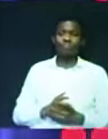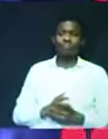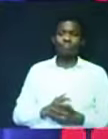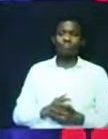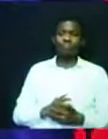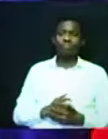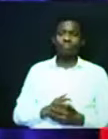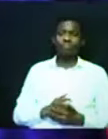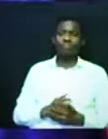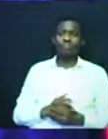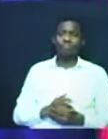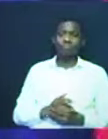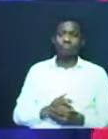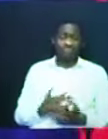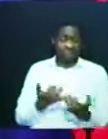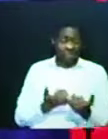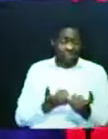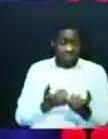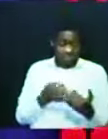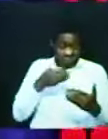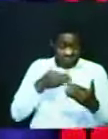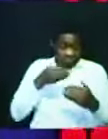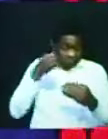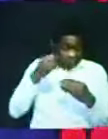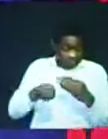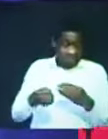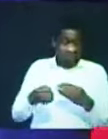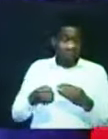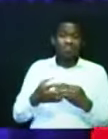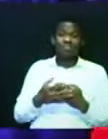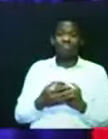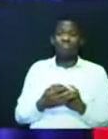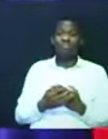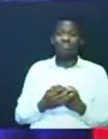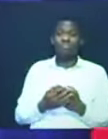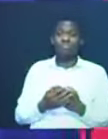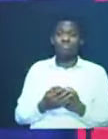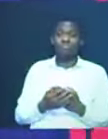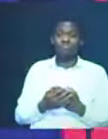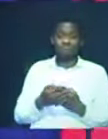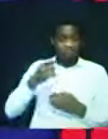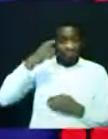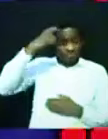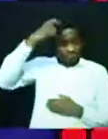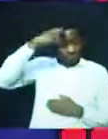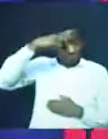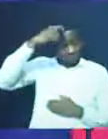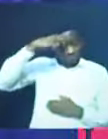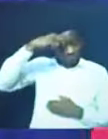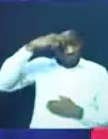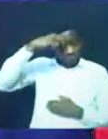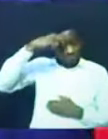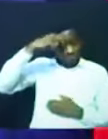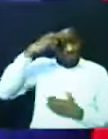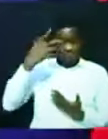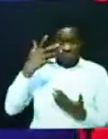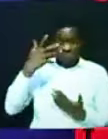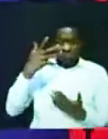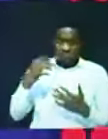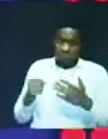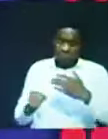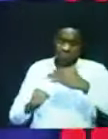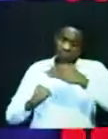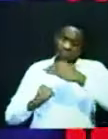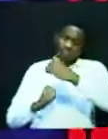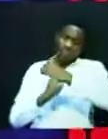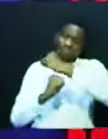Now, as I bring the curtains down on this, see, wisdom is the foundation